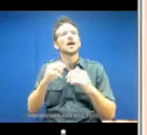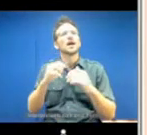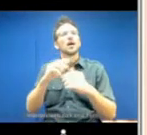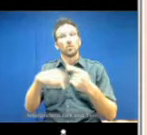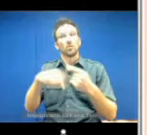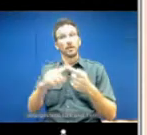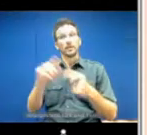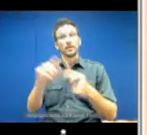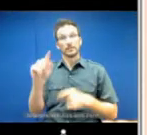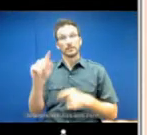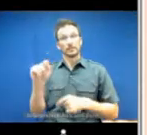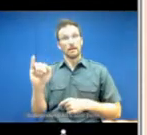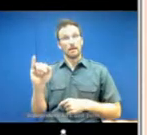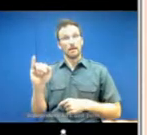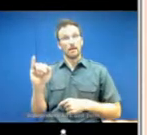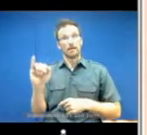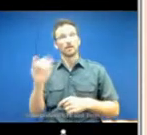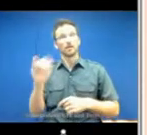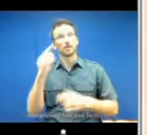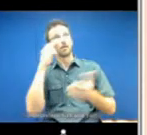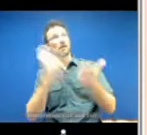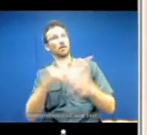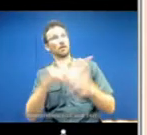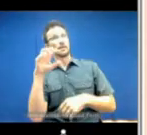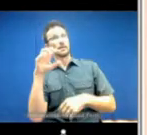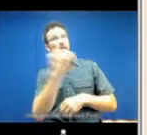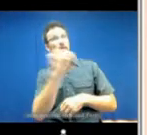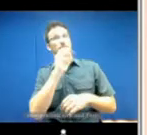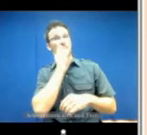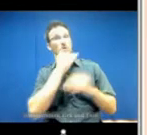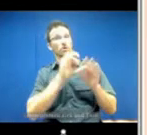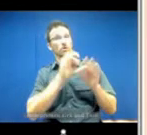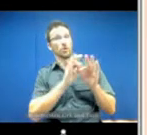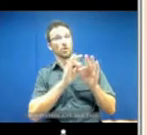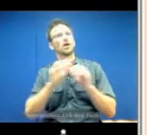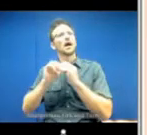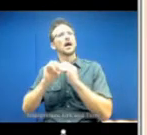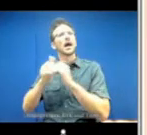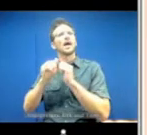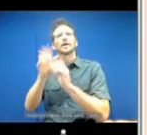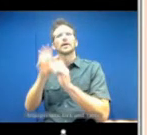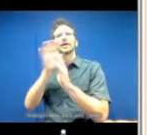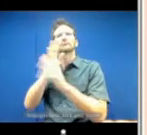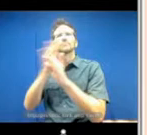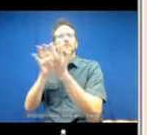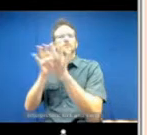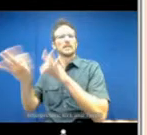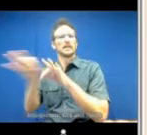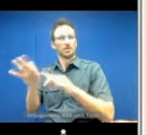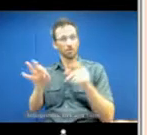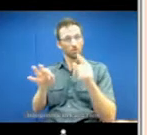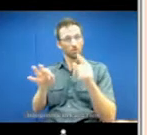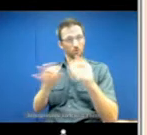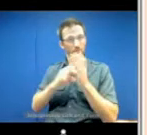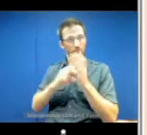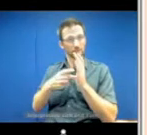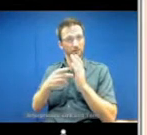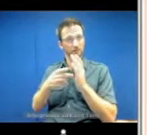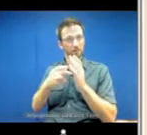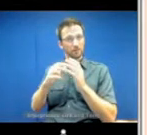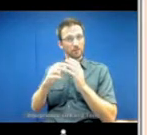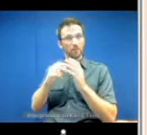error. Language for the record, or language, I assume that you mean language for the record and not what you talk to the attorney about.